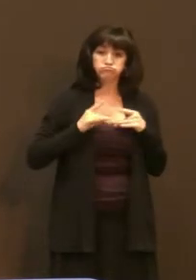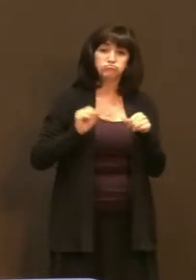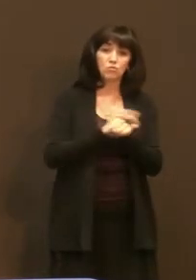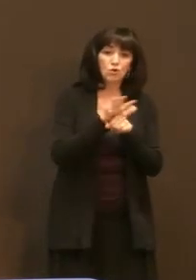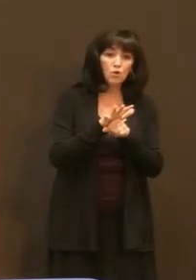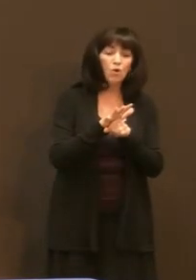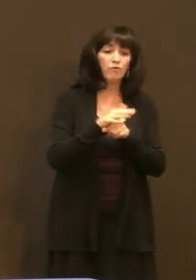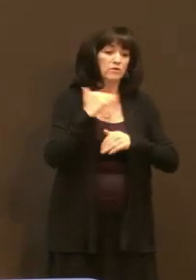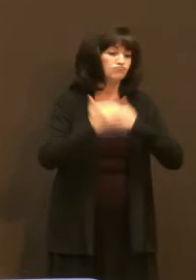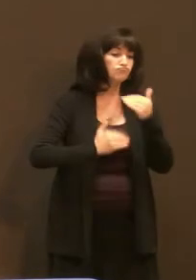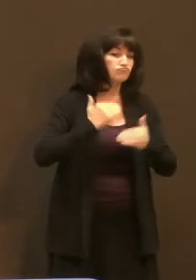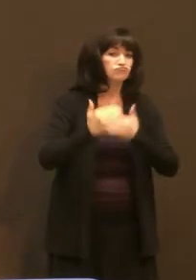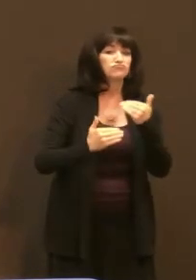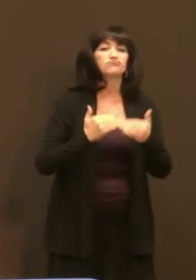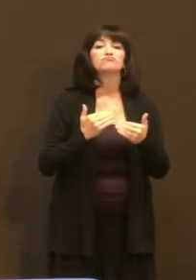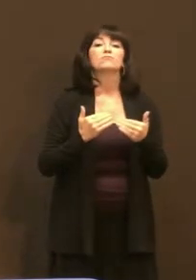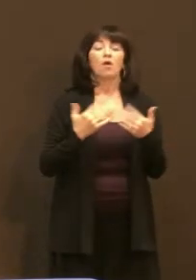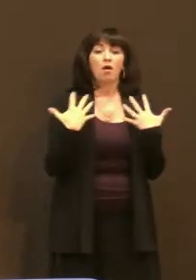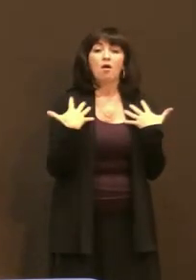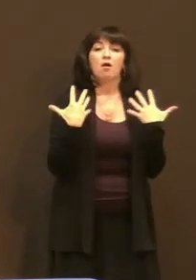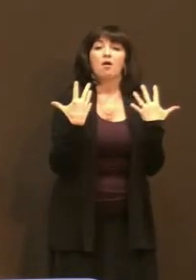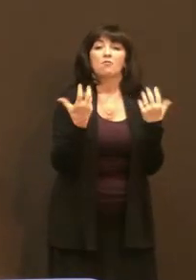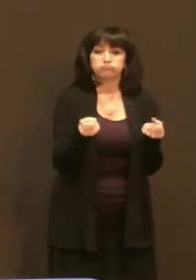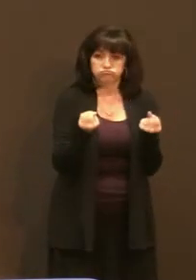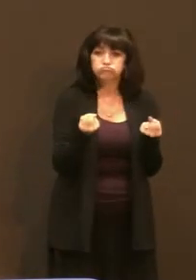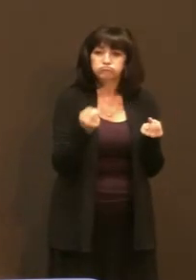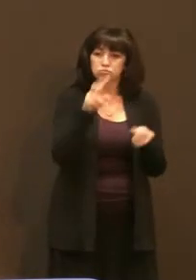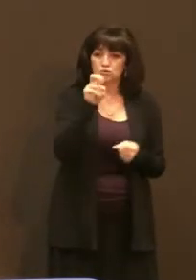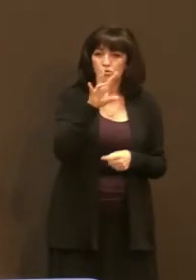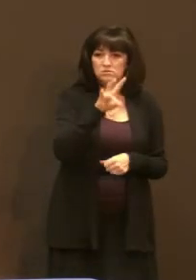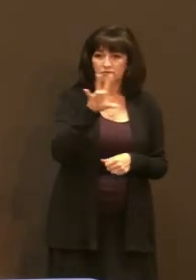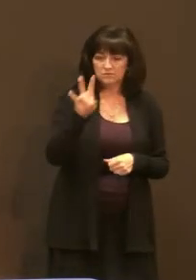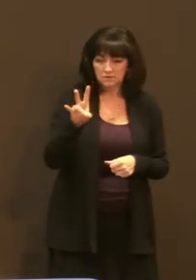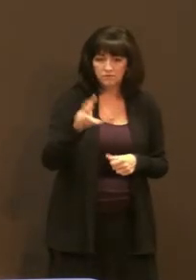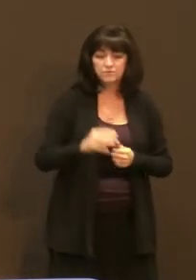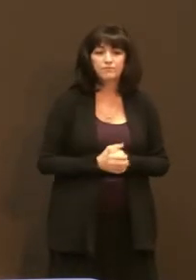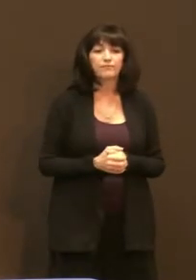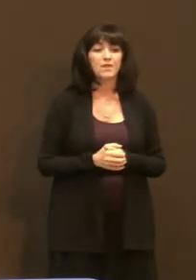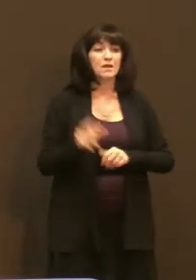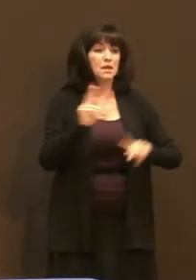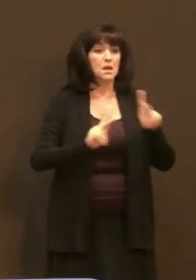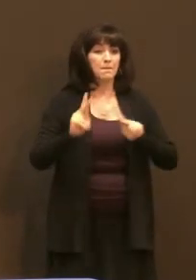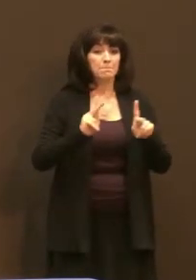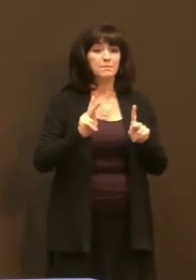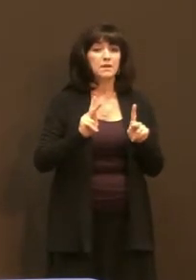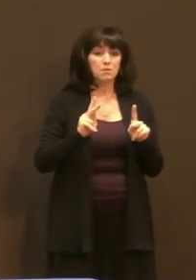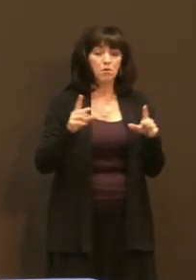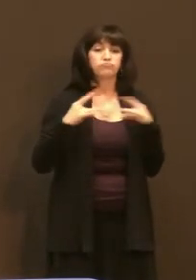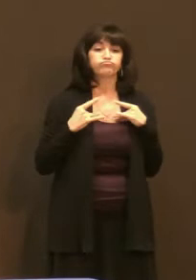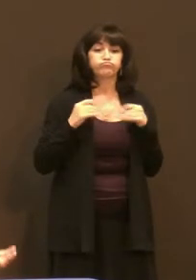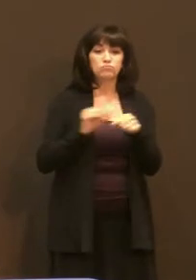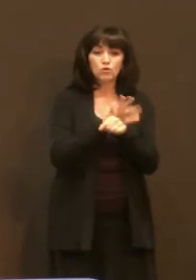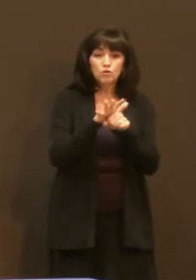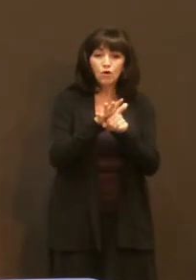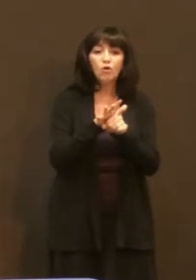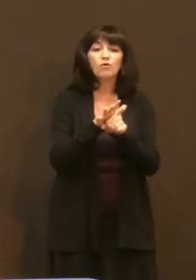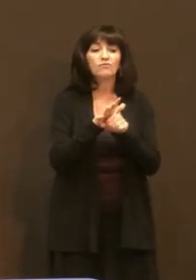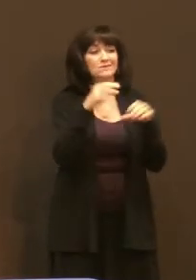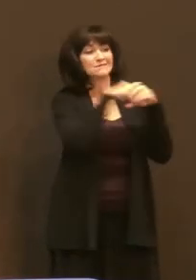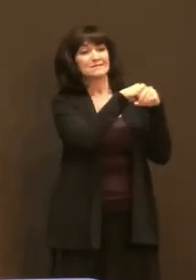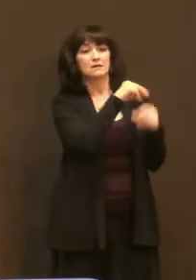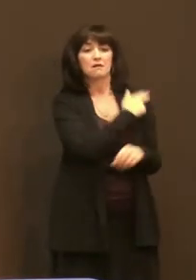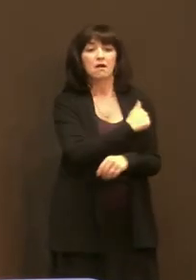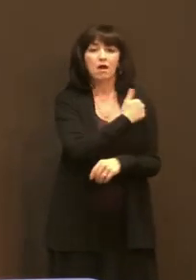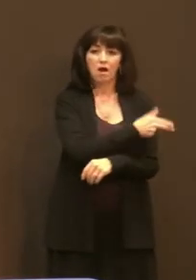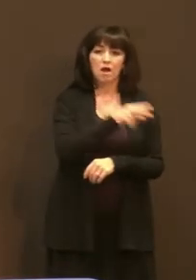of yesterday, 204 hospitalizations. You'll recall that that's the number we really focus on for A.J.